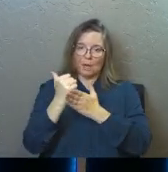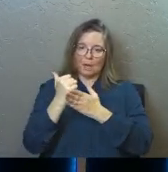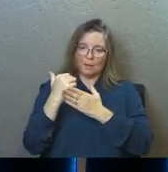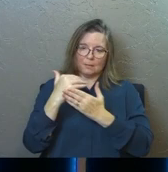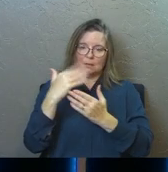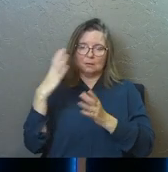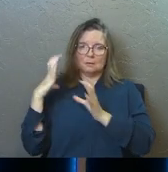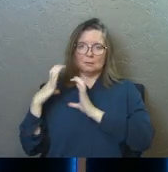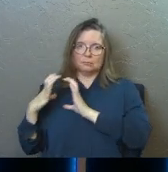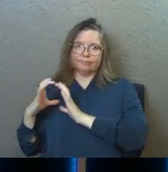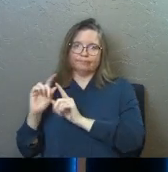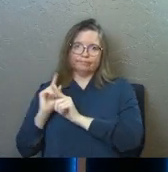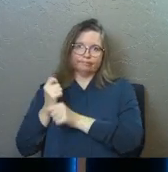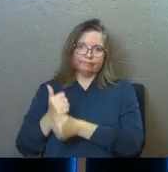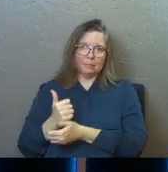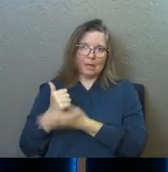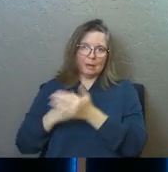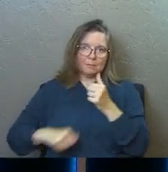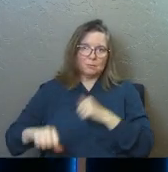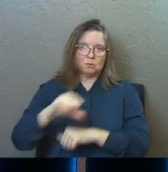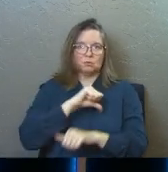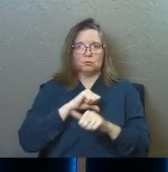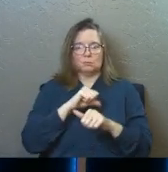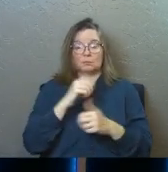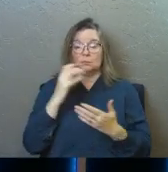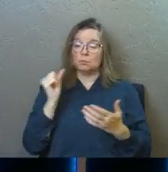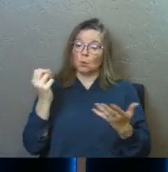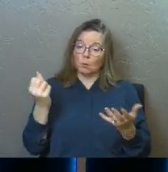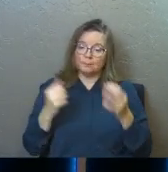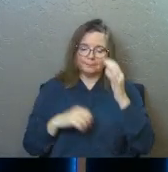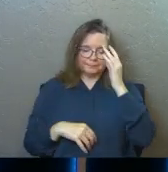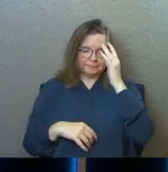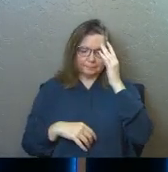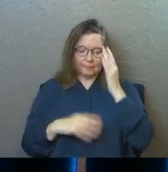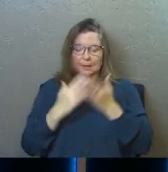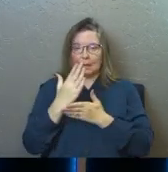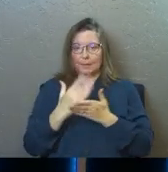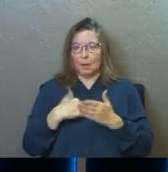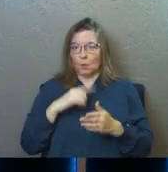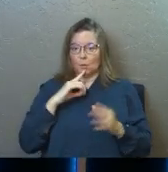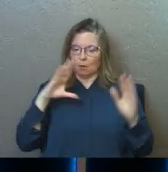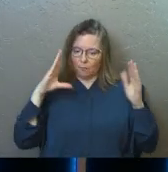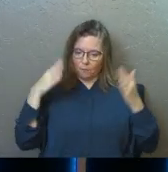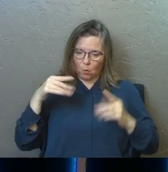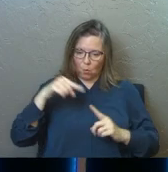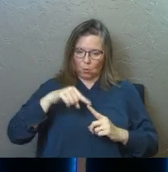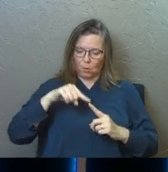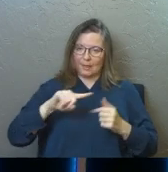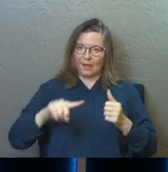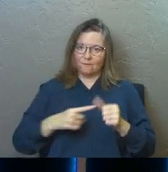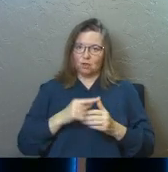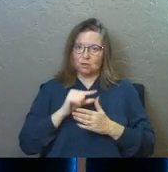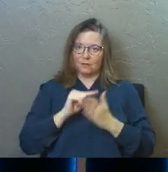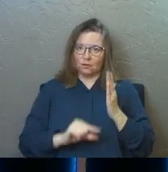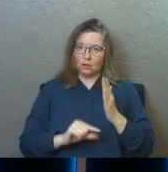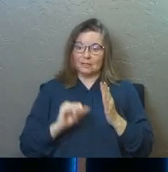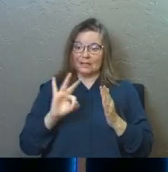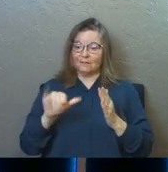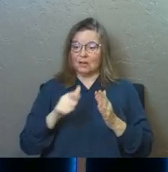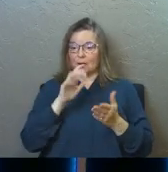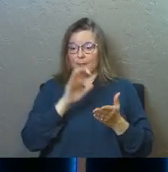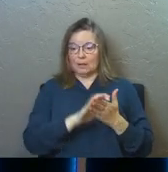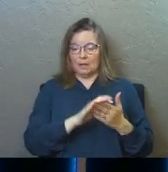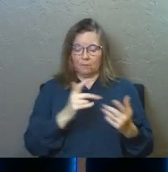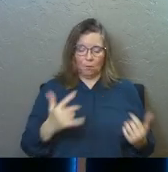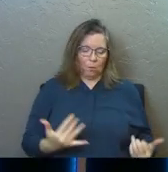carry the burdens, all of our burdens, in his own way. So the piece of this that I really want to focus on, though, is that first verse. If another believer